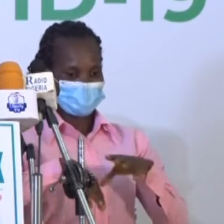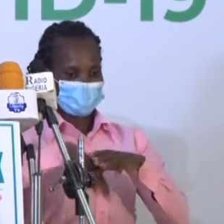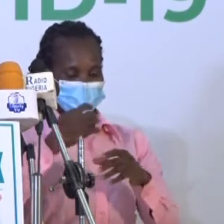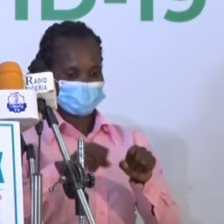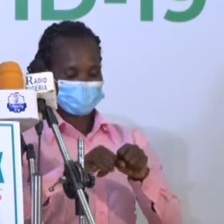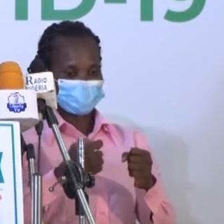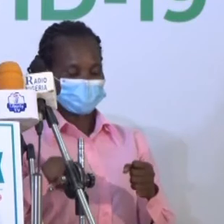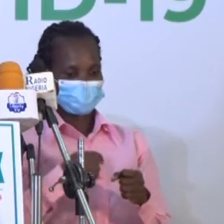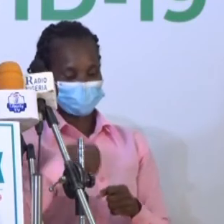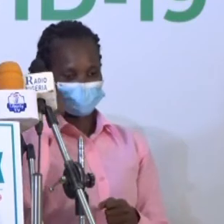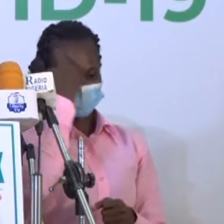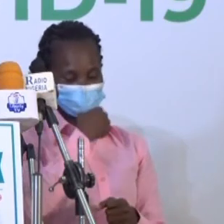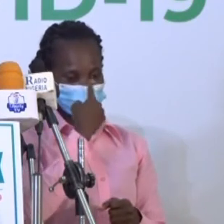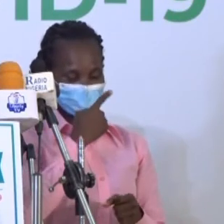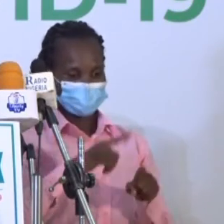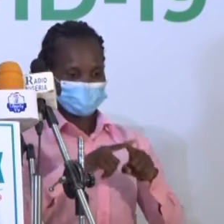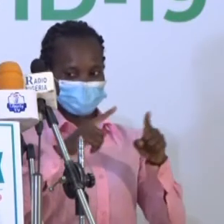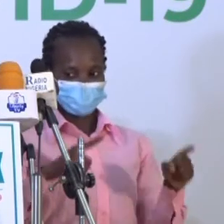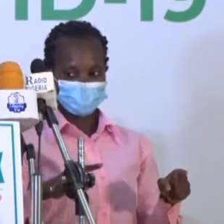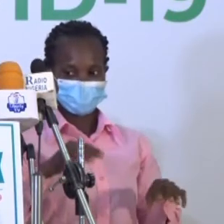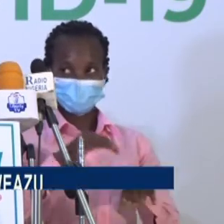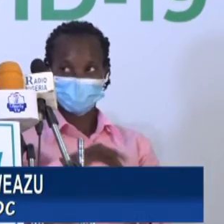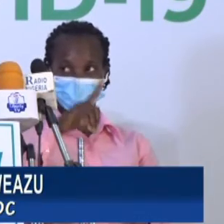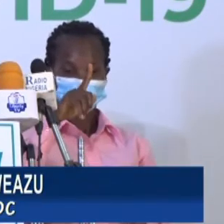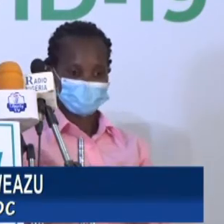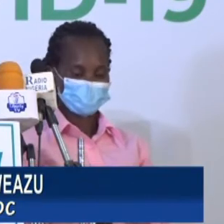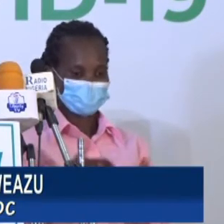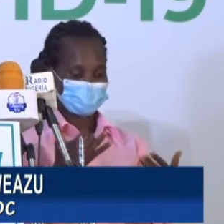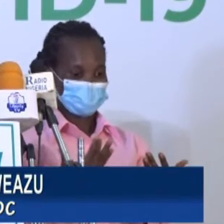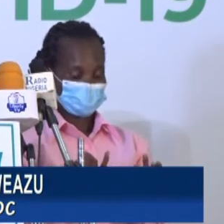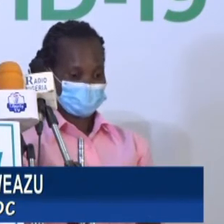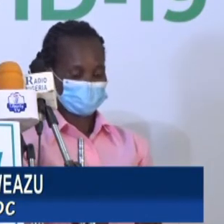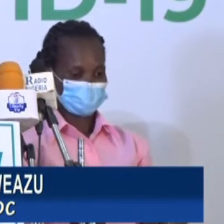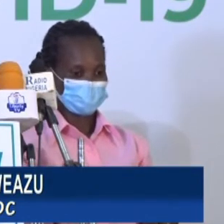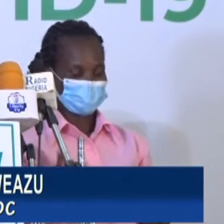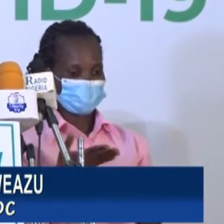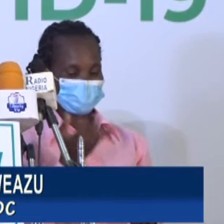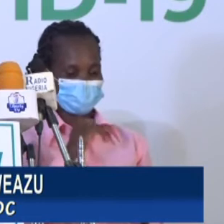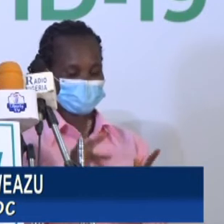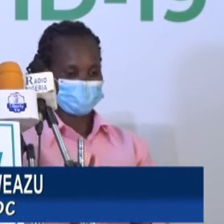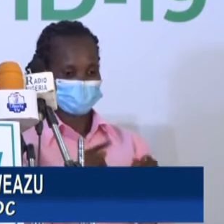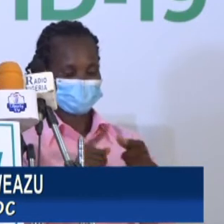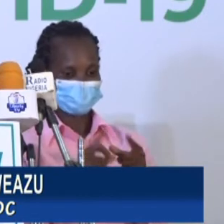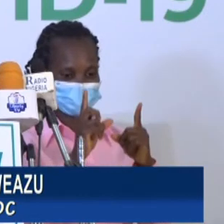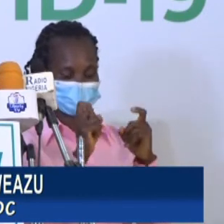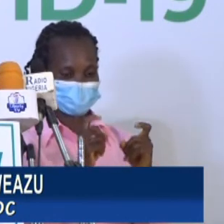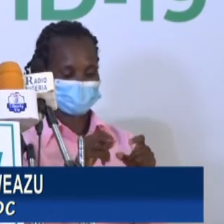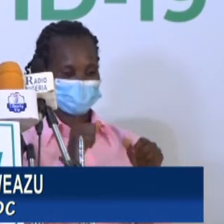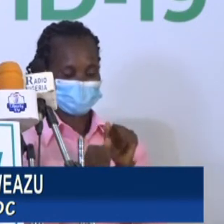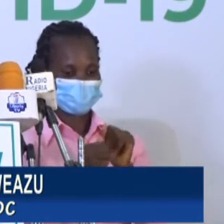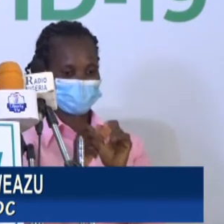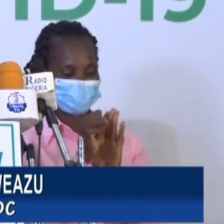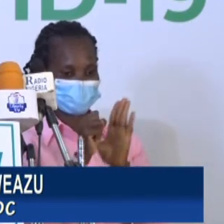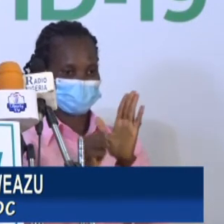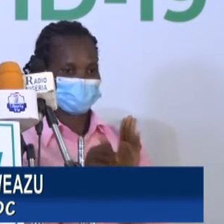face. But at least right now, there's an opportunity to test in every state